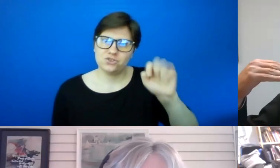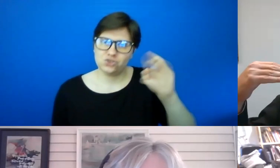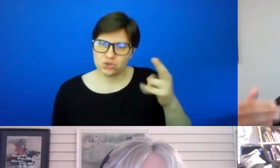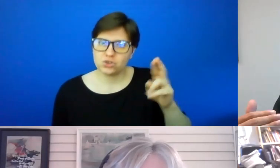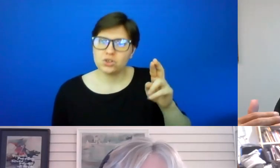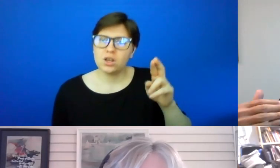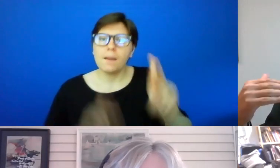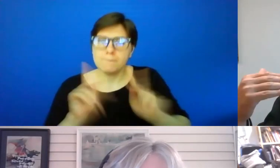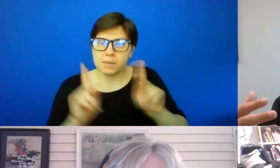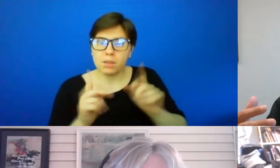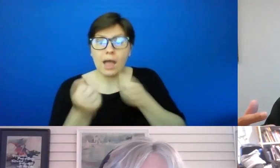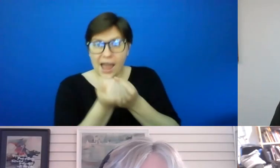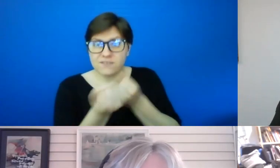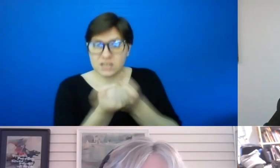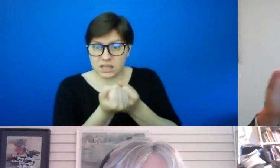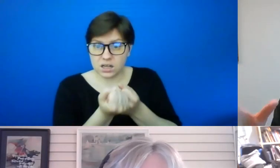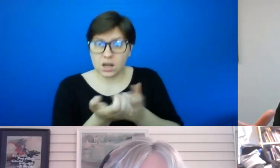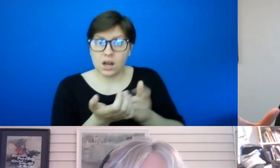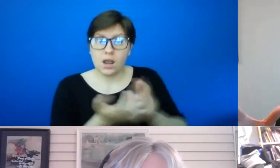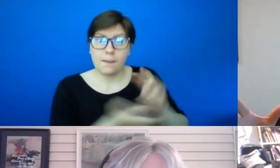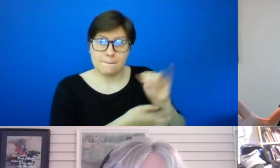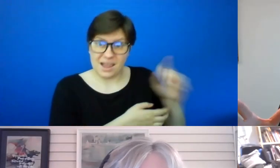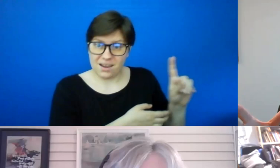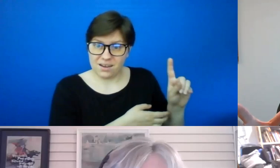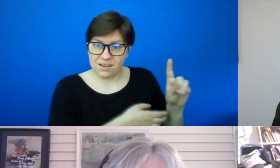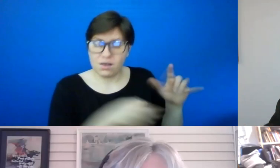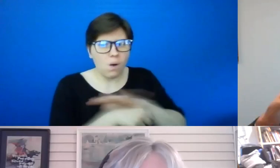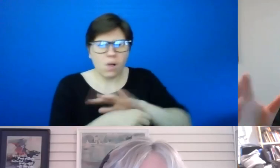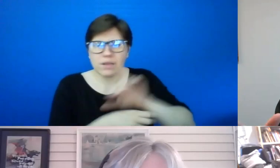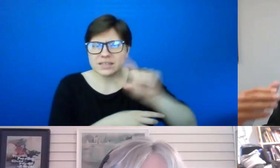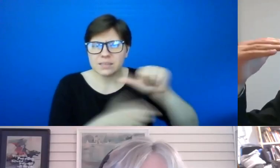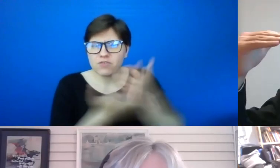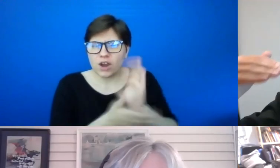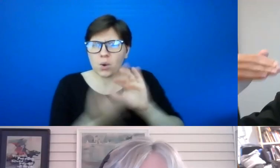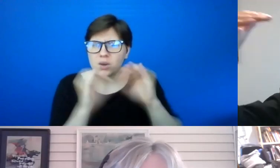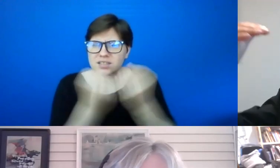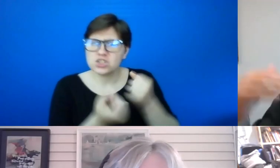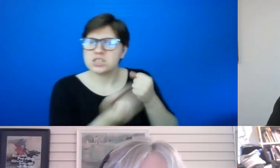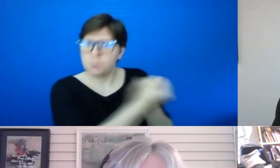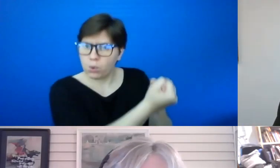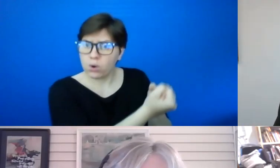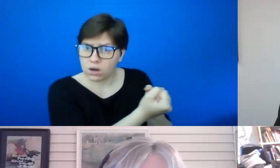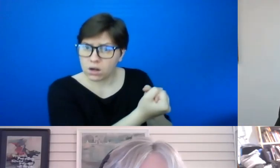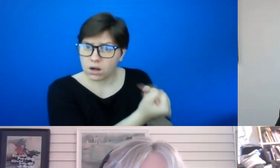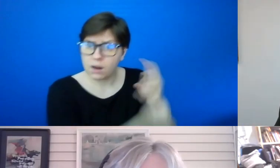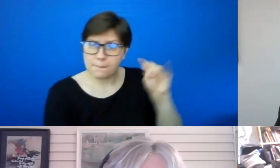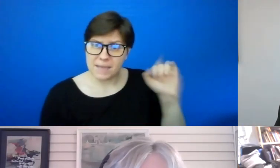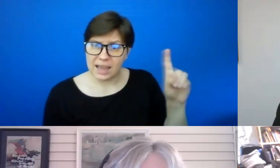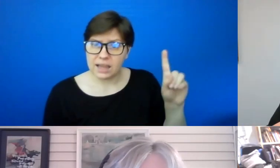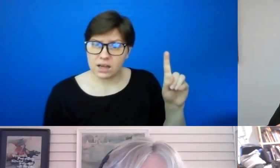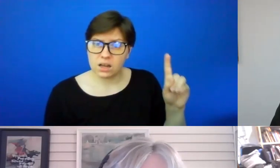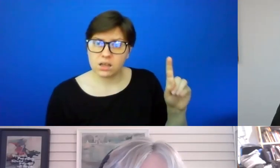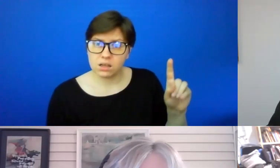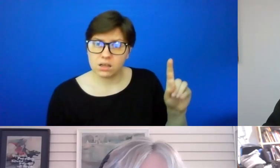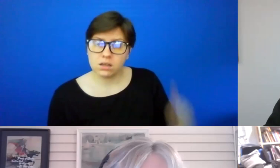are advocates for medical undying. There's entire disability rights organizations that support medical aid in dying before state